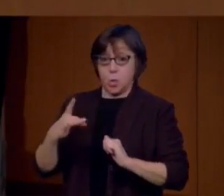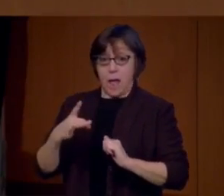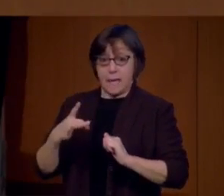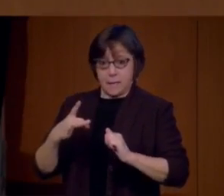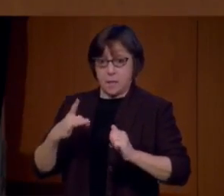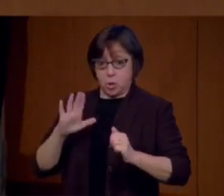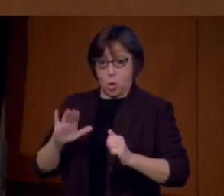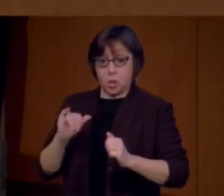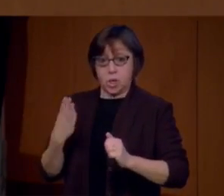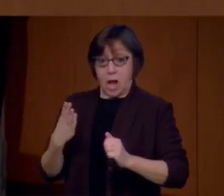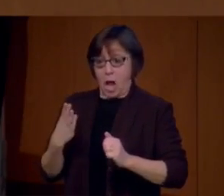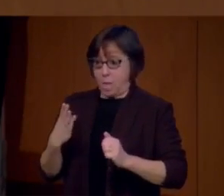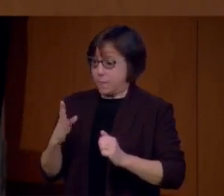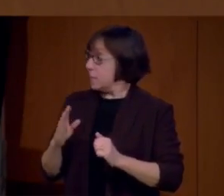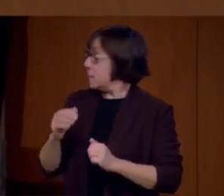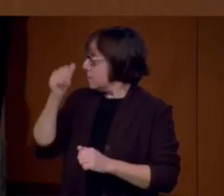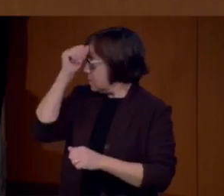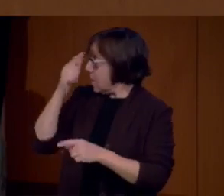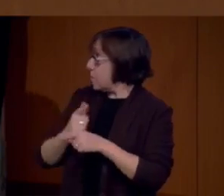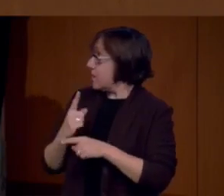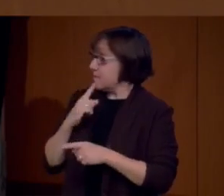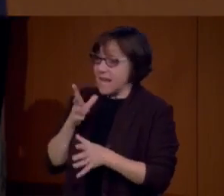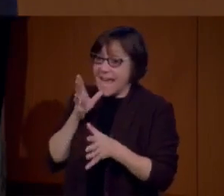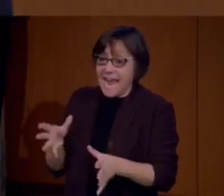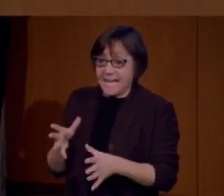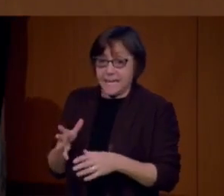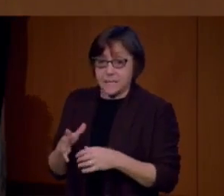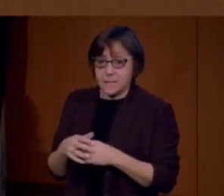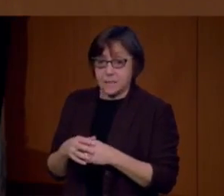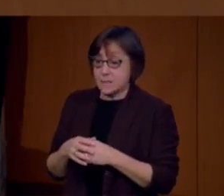baker? My brother said, I hate it.